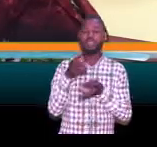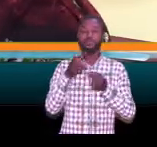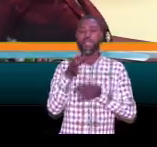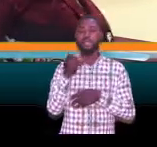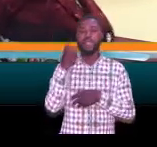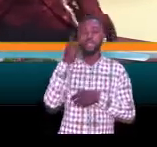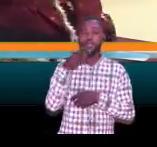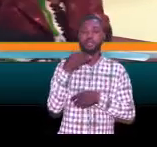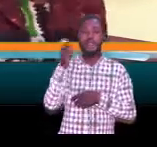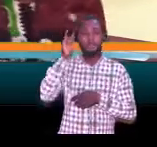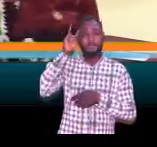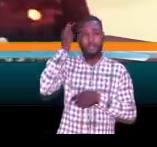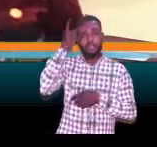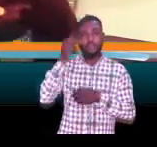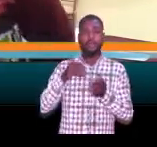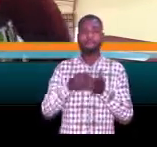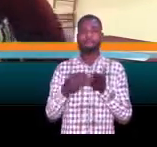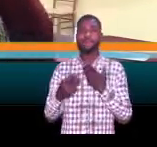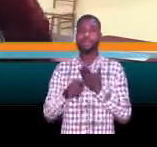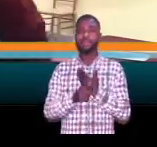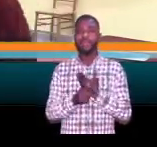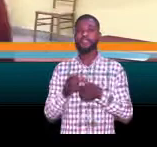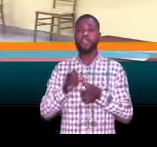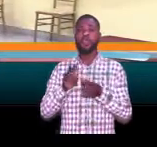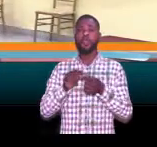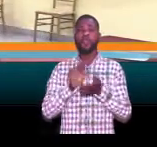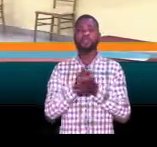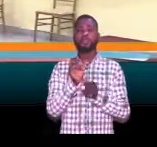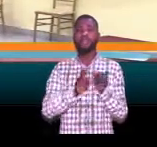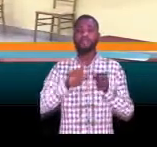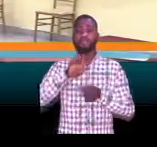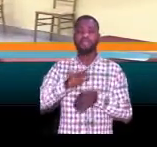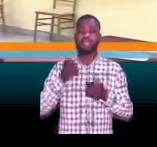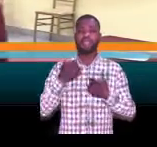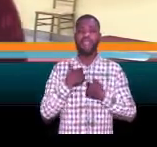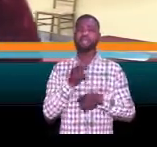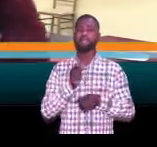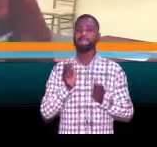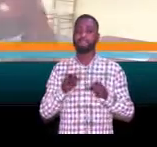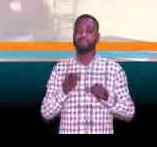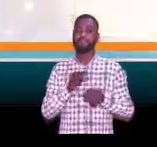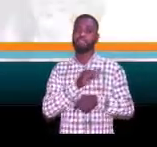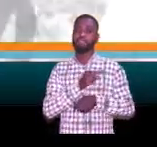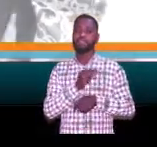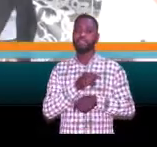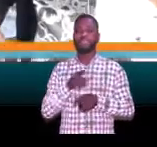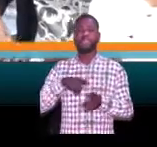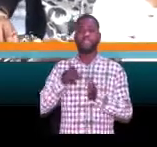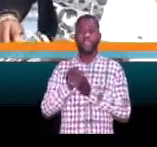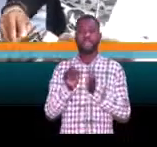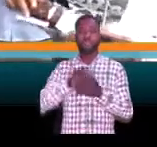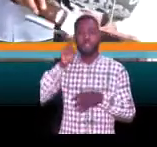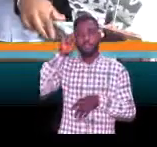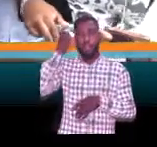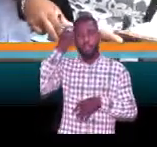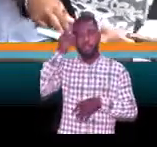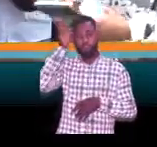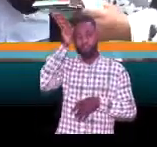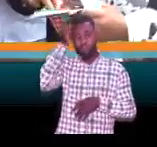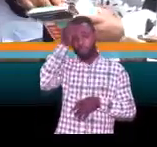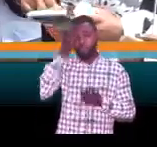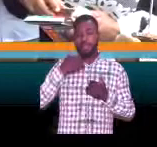way they look, their political background or school. Every child has potential. Lagos State Governor